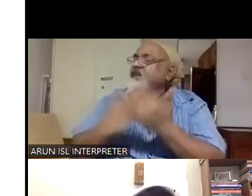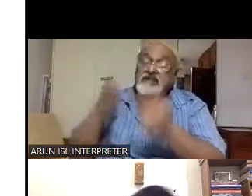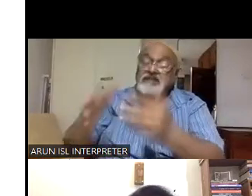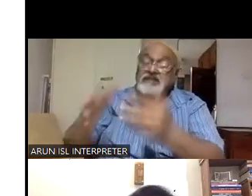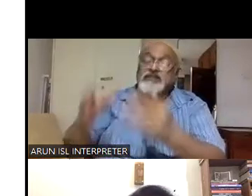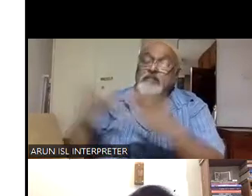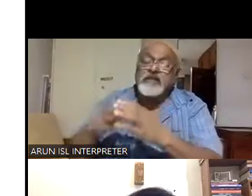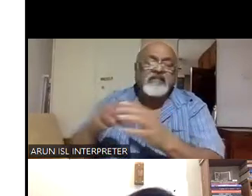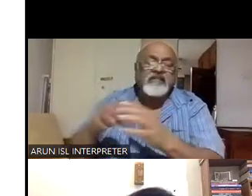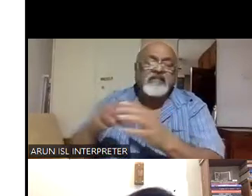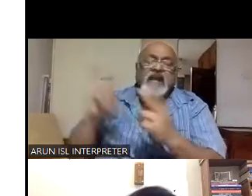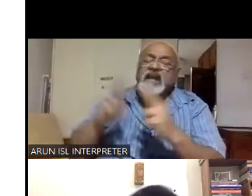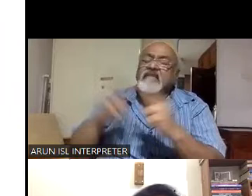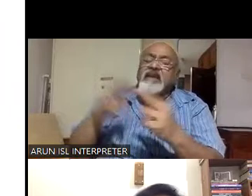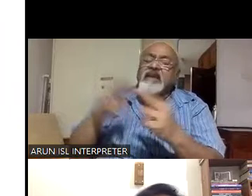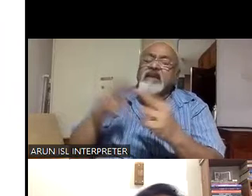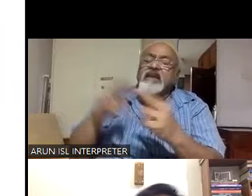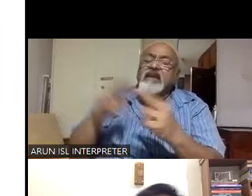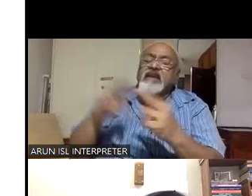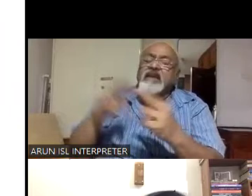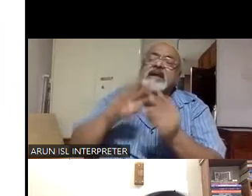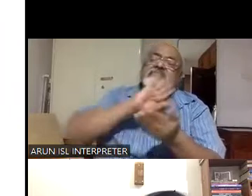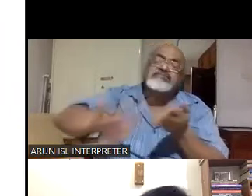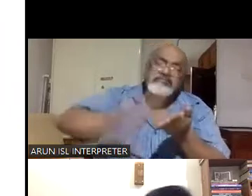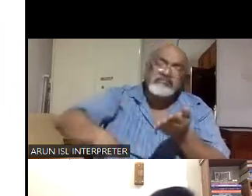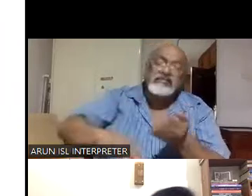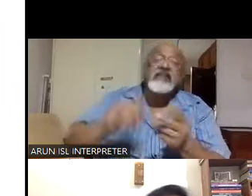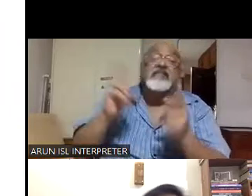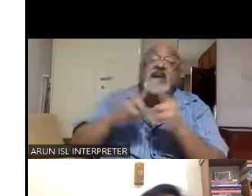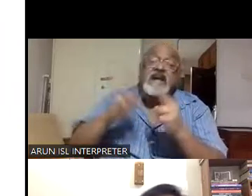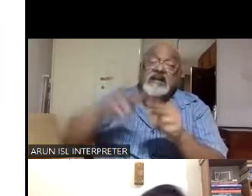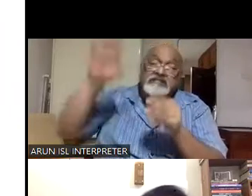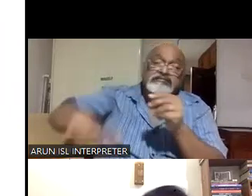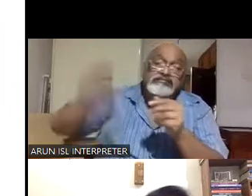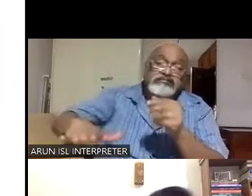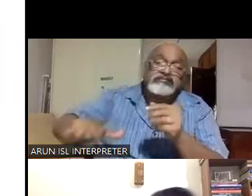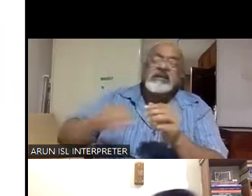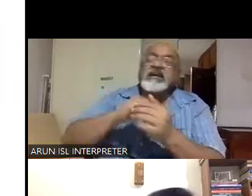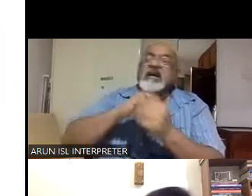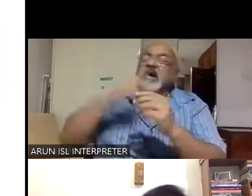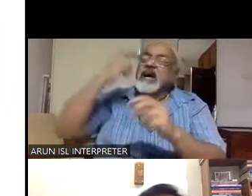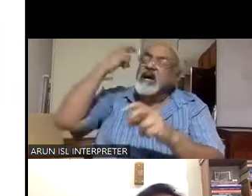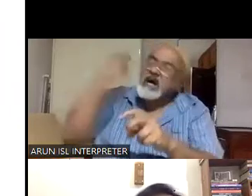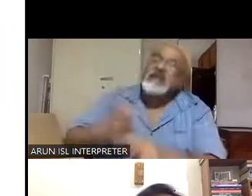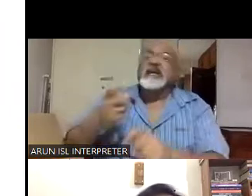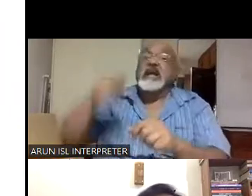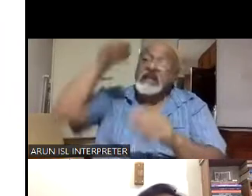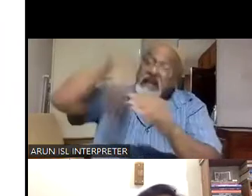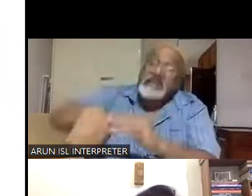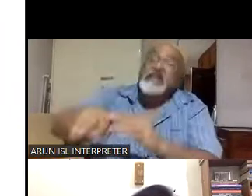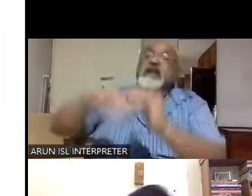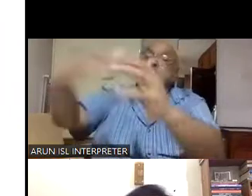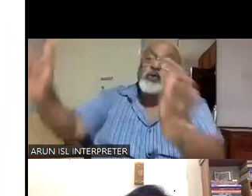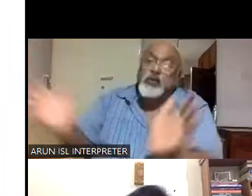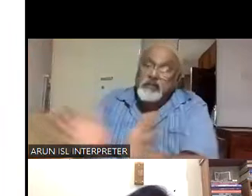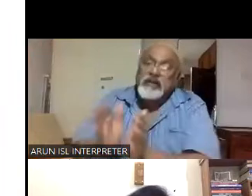very vulnerable and marginalized. And among this group, women with disabilities are further marginalized